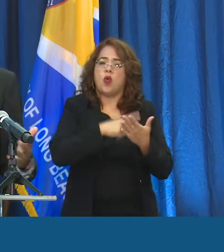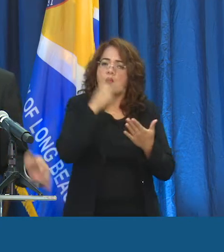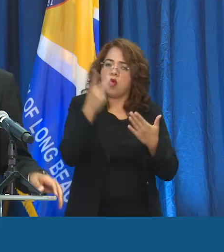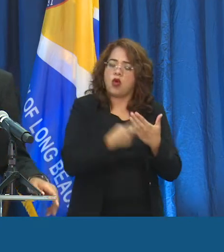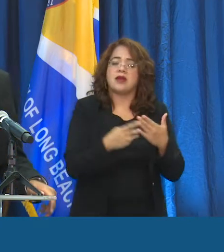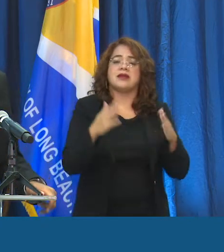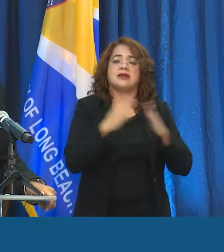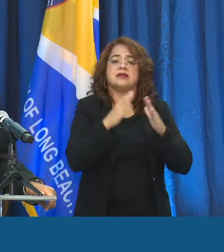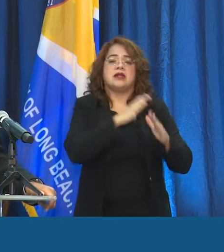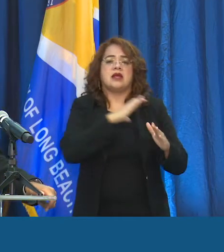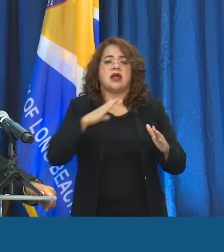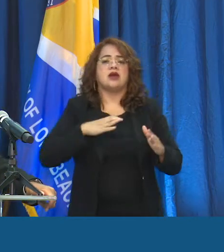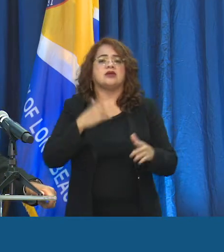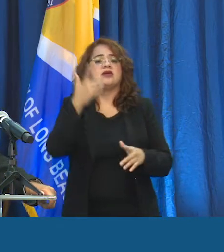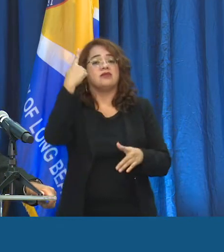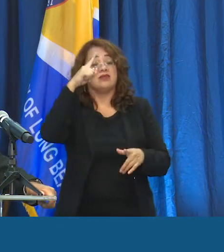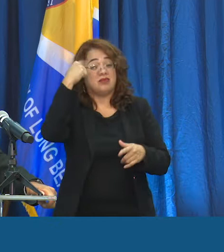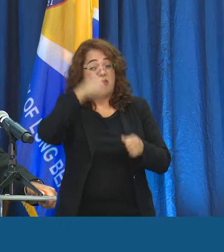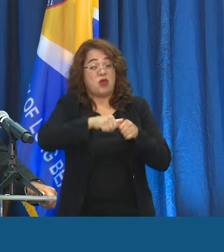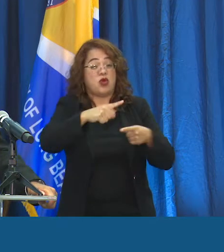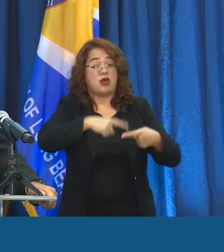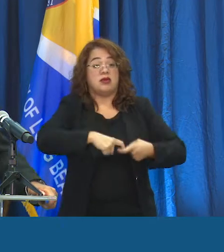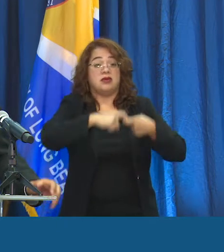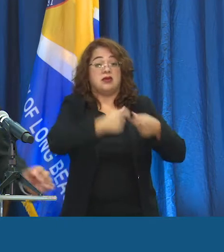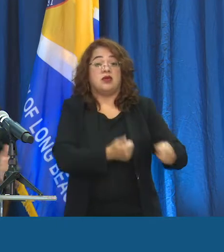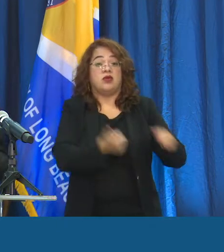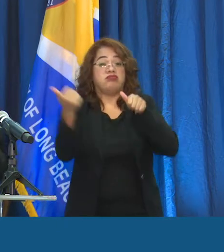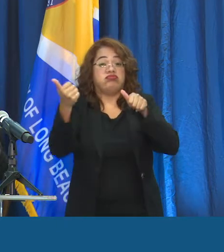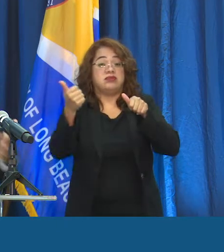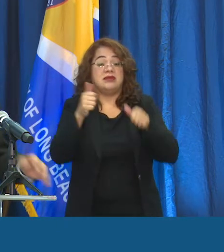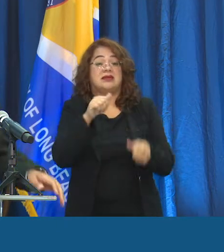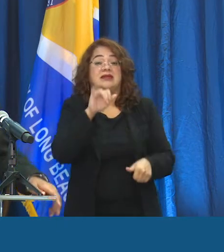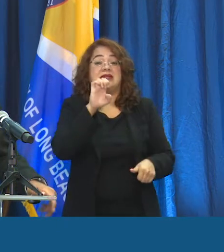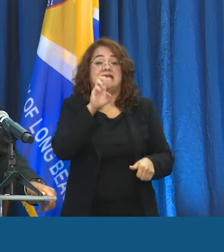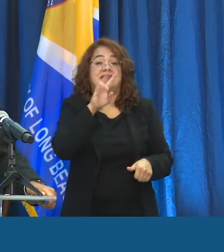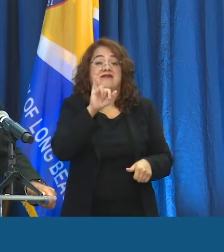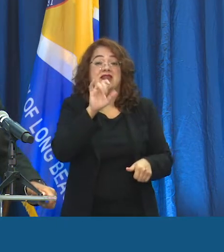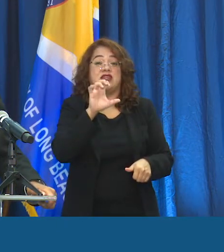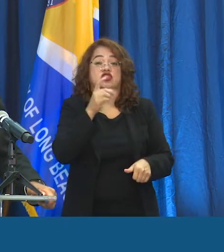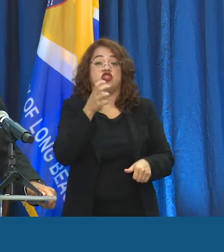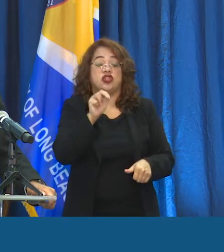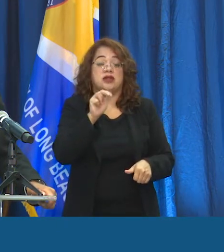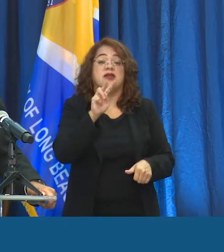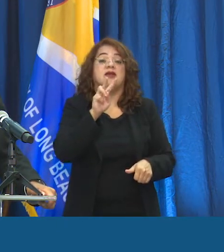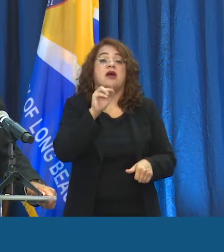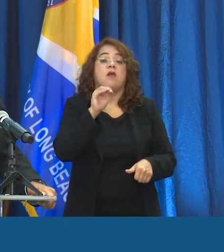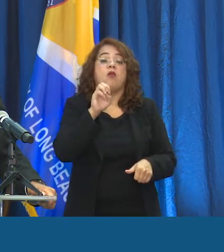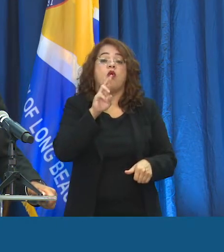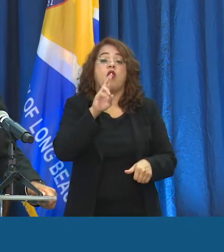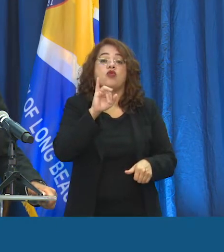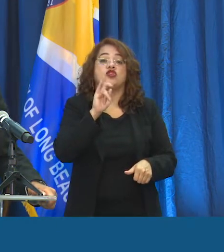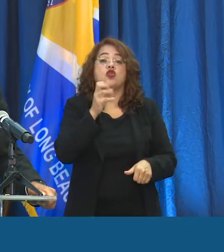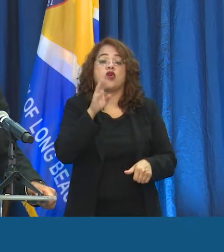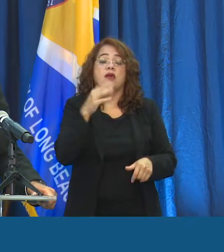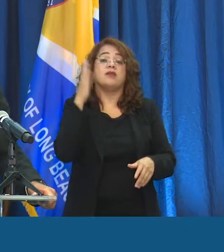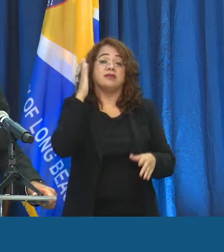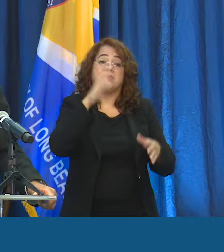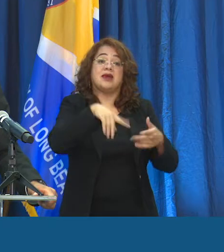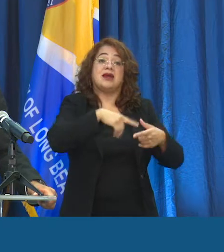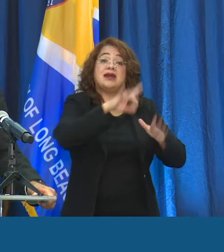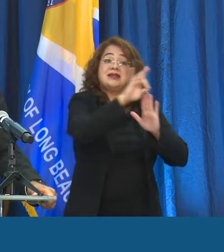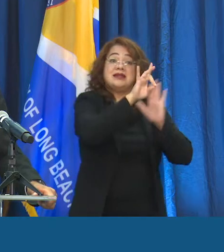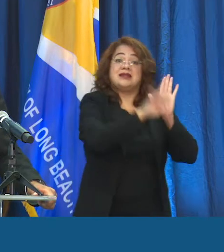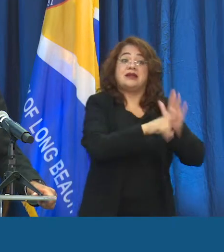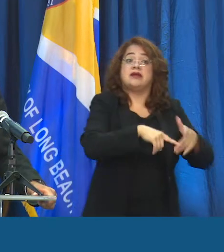City Council has supported, like eviction moratoriums. We know that we have a prohibition now on late fees and termination of Section 8 housing. The Council